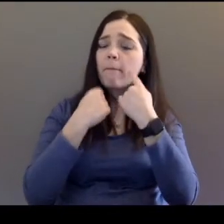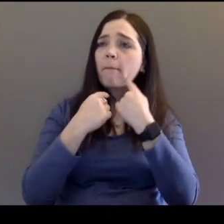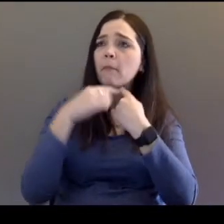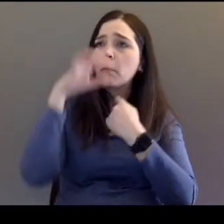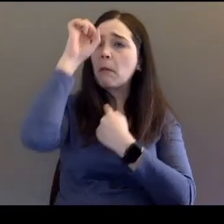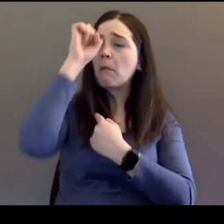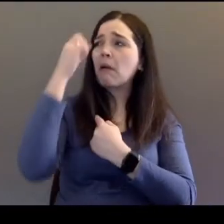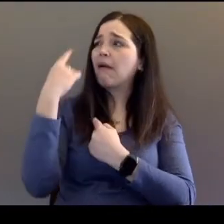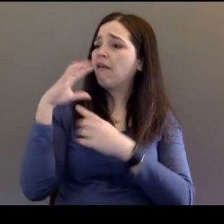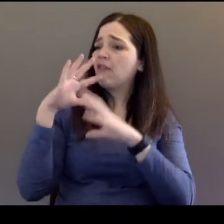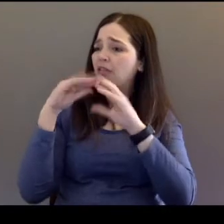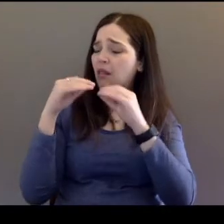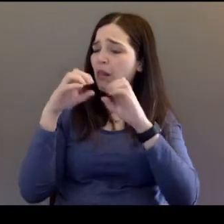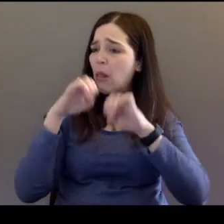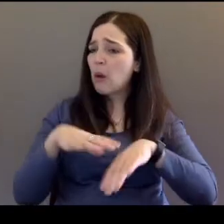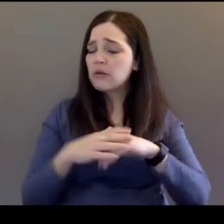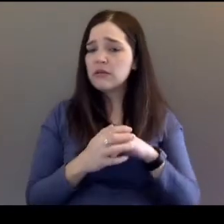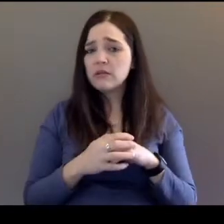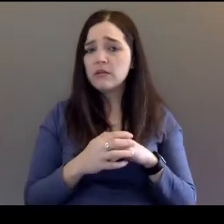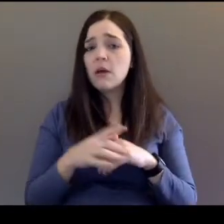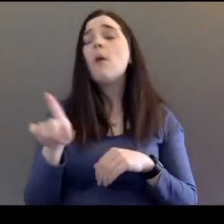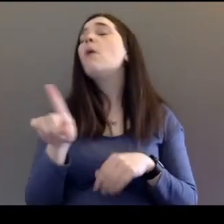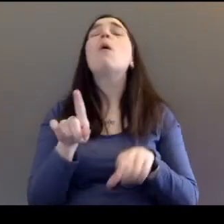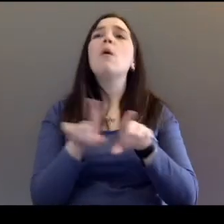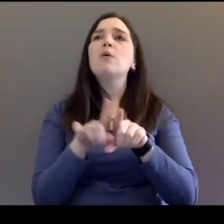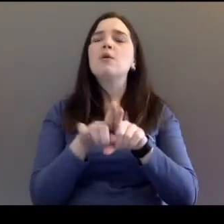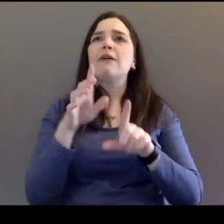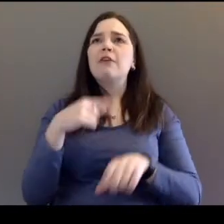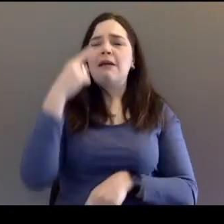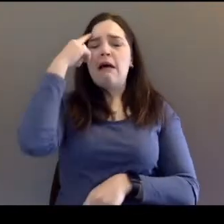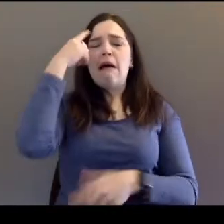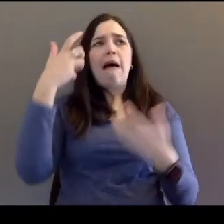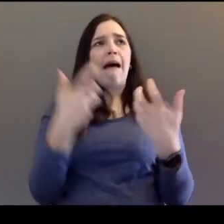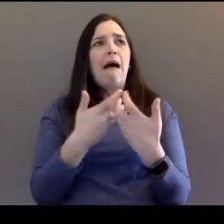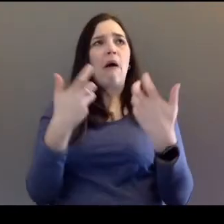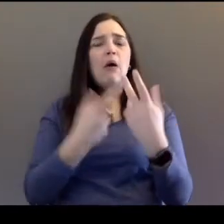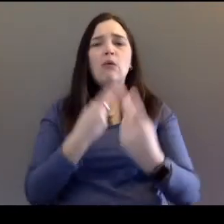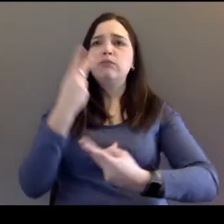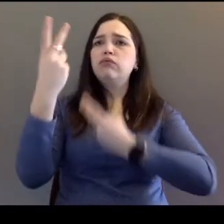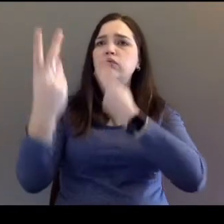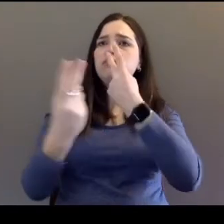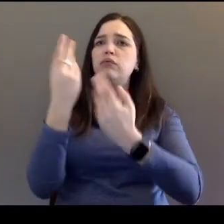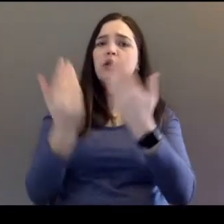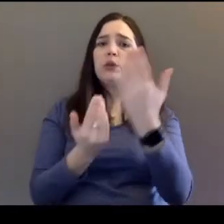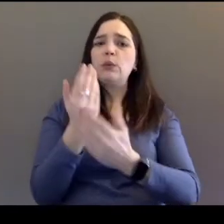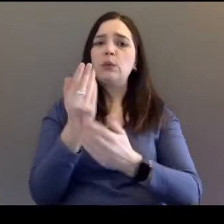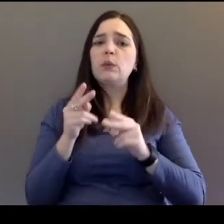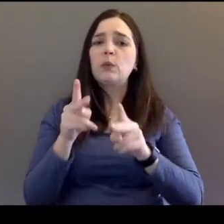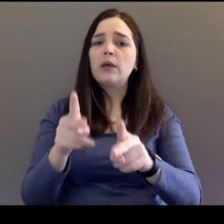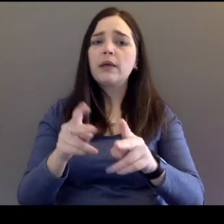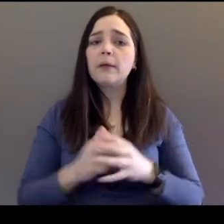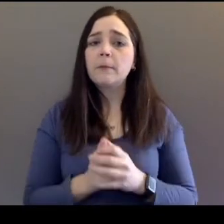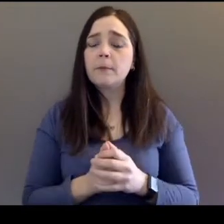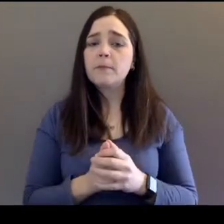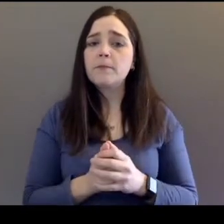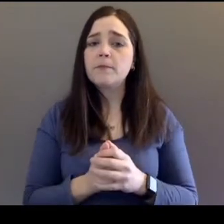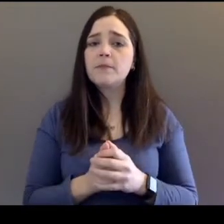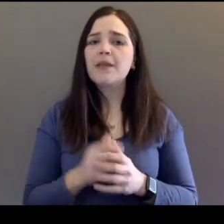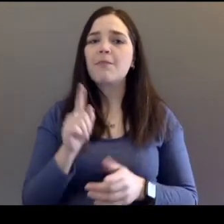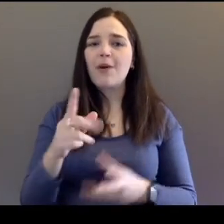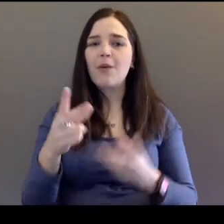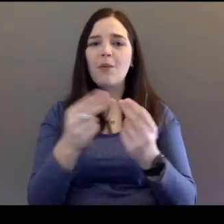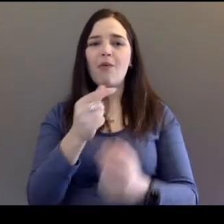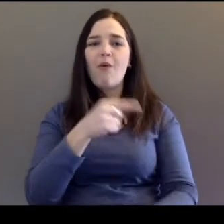But there too, they had to work out how to sing God's songs in that new place, but to do it with